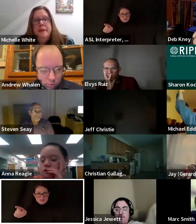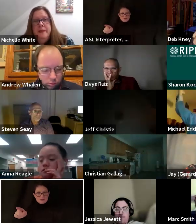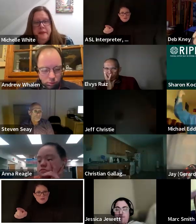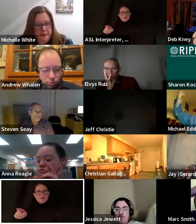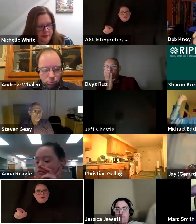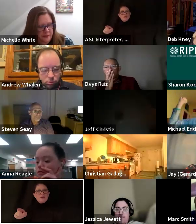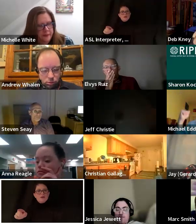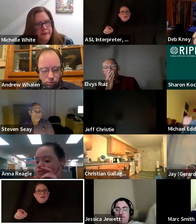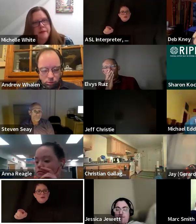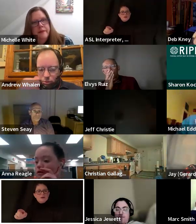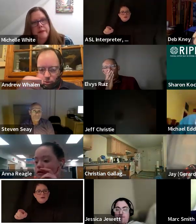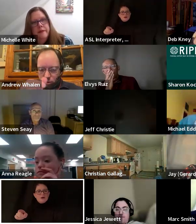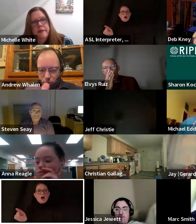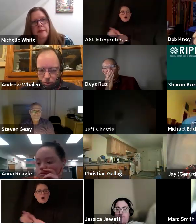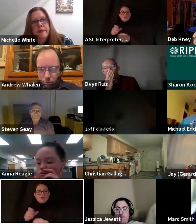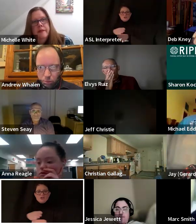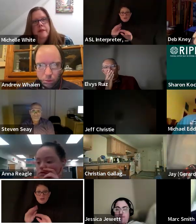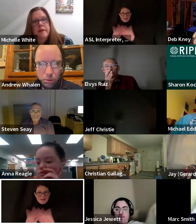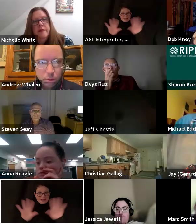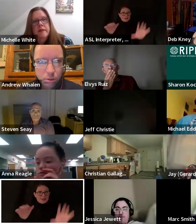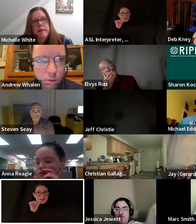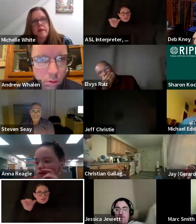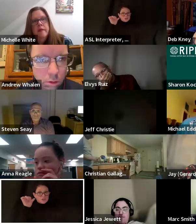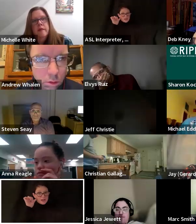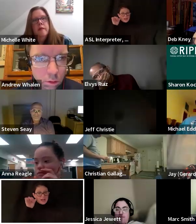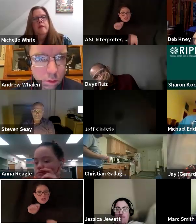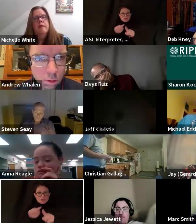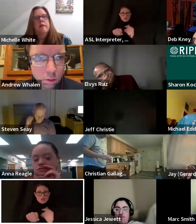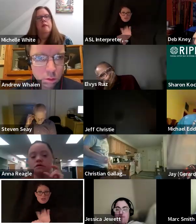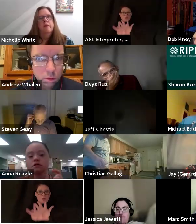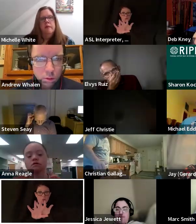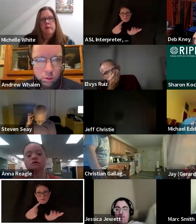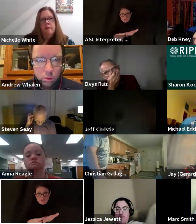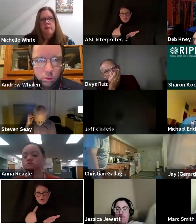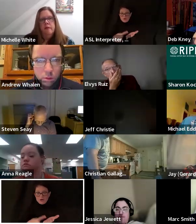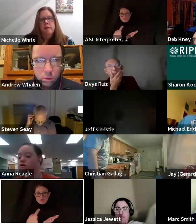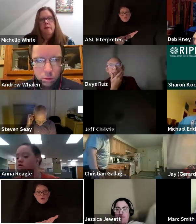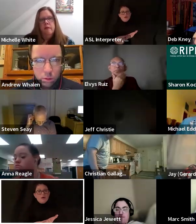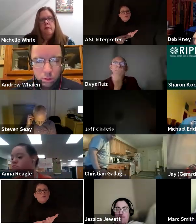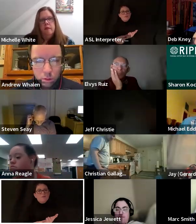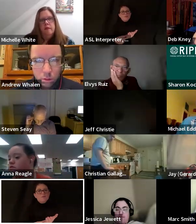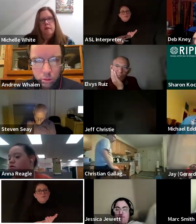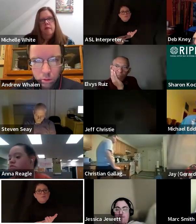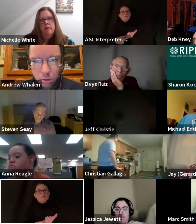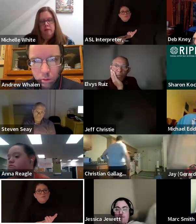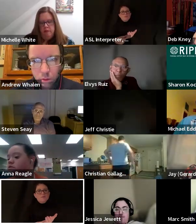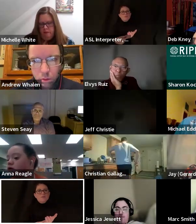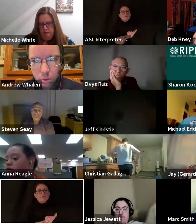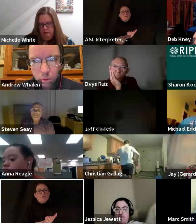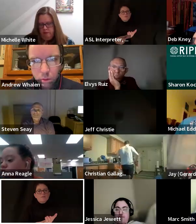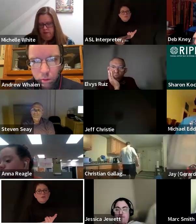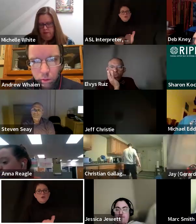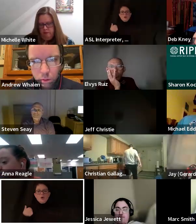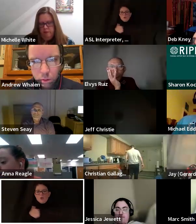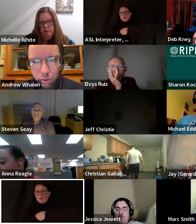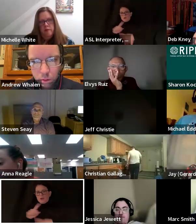also made this clear yesterday during the webinar that, we are